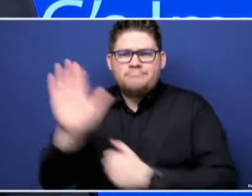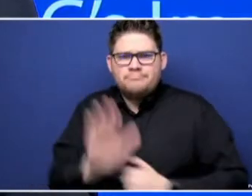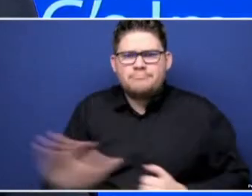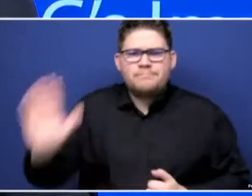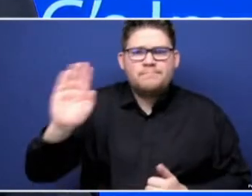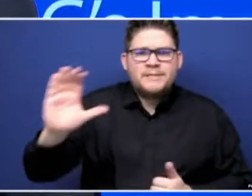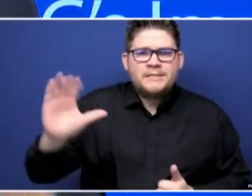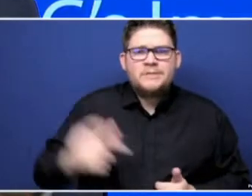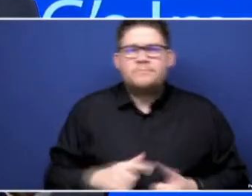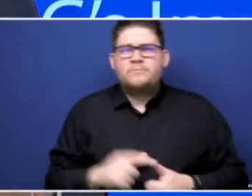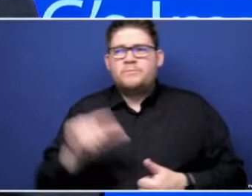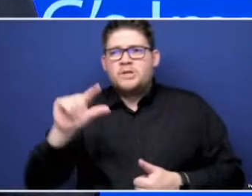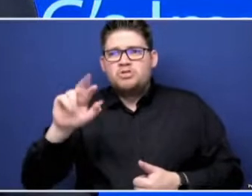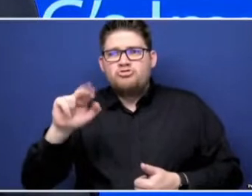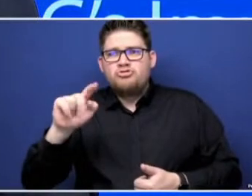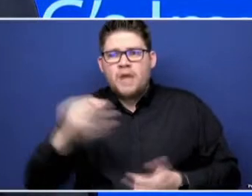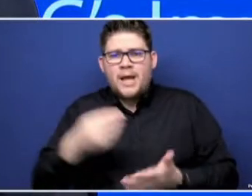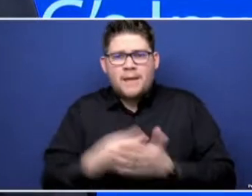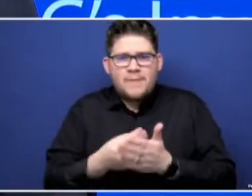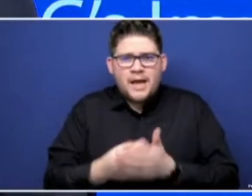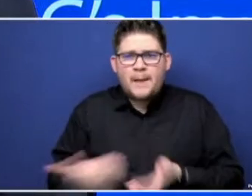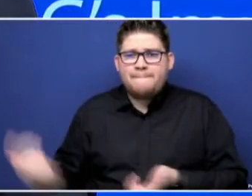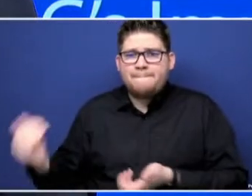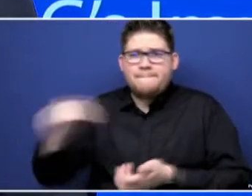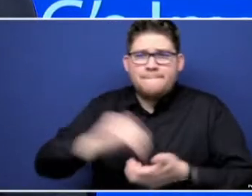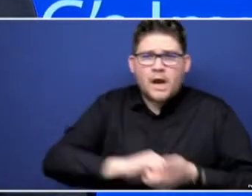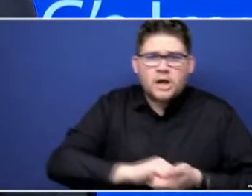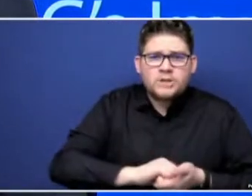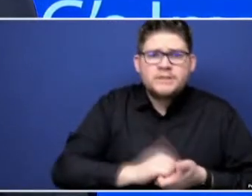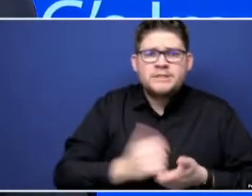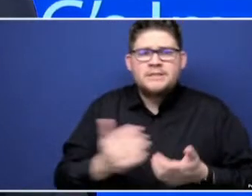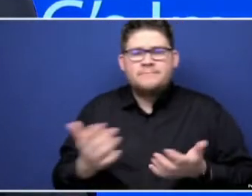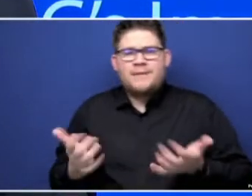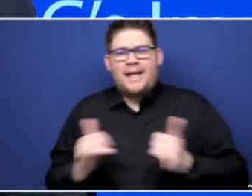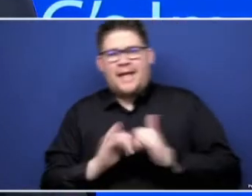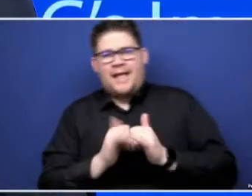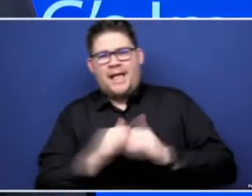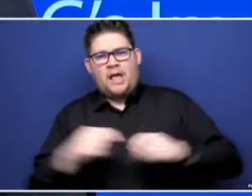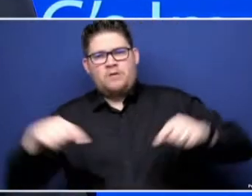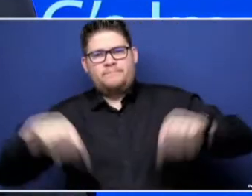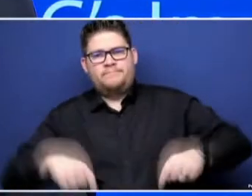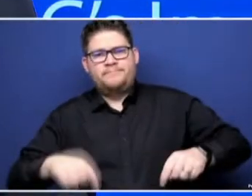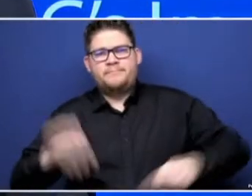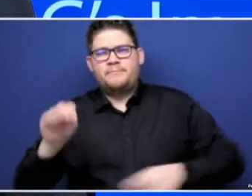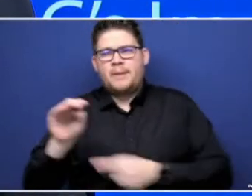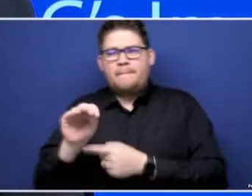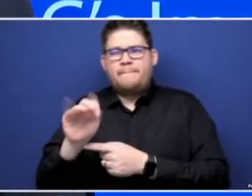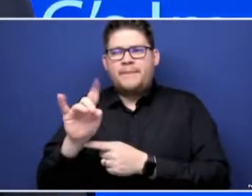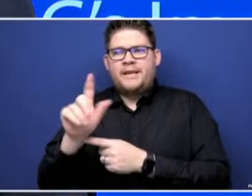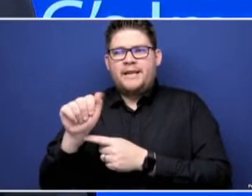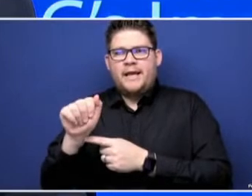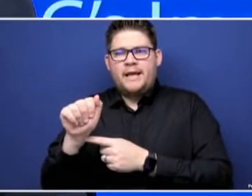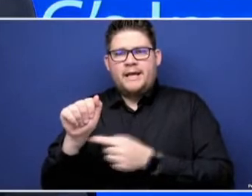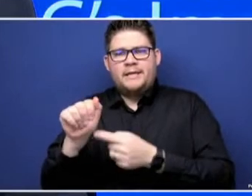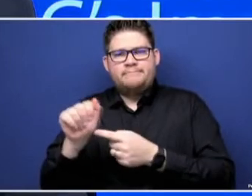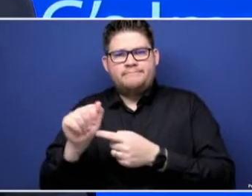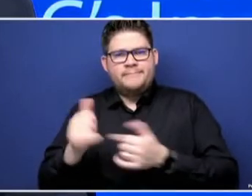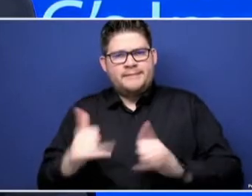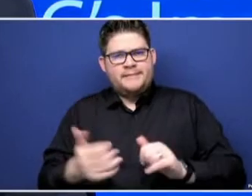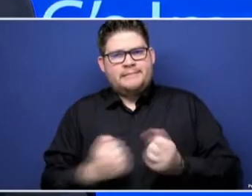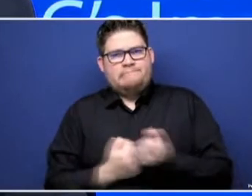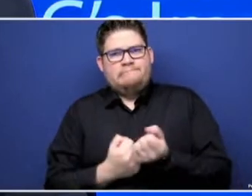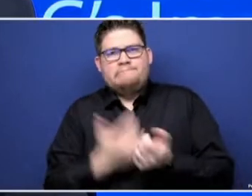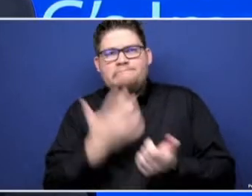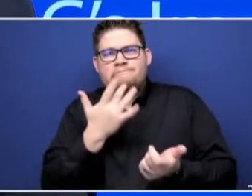are and how we're doing. But the impact of social media, and I use the Facebook example in the North Coast because we still